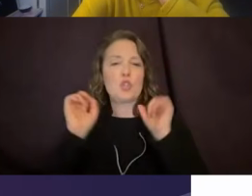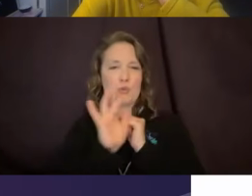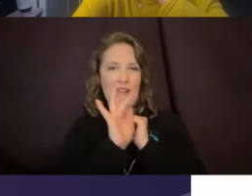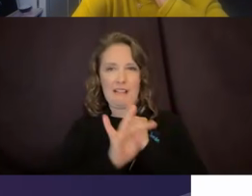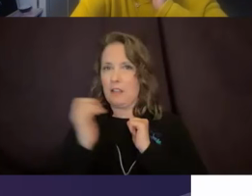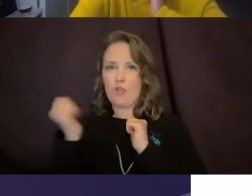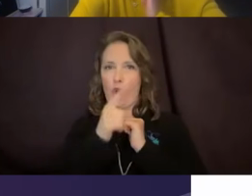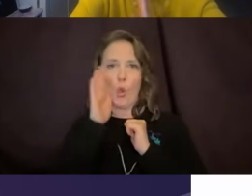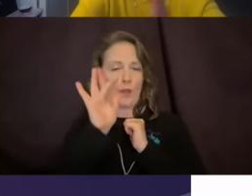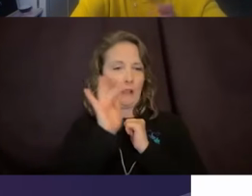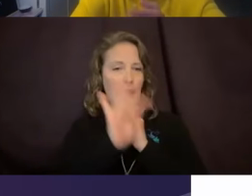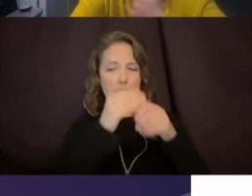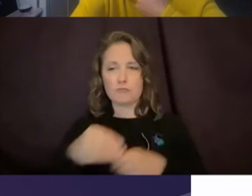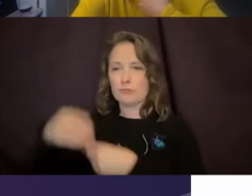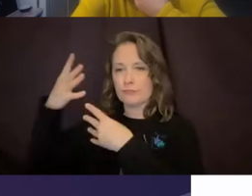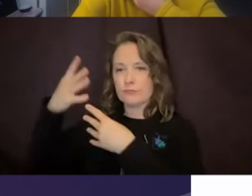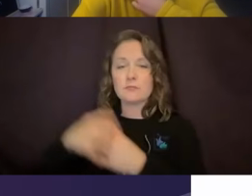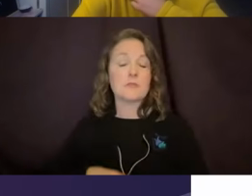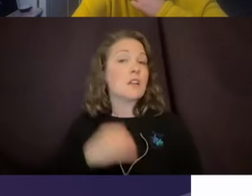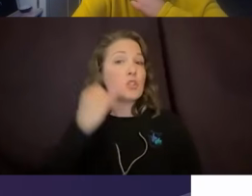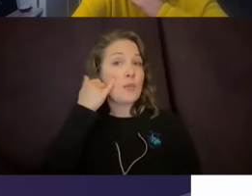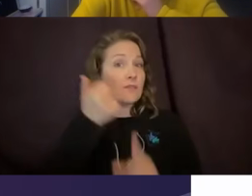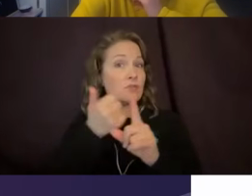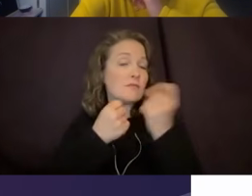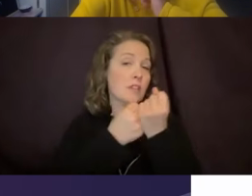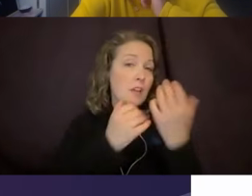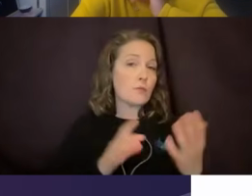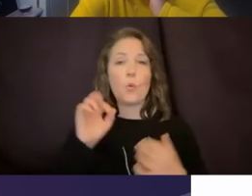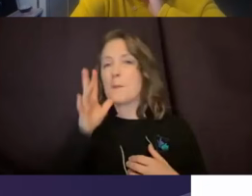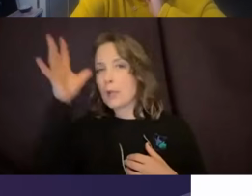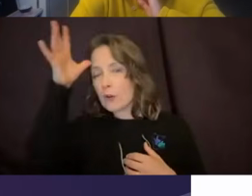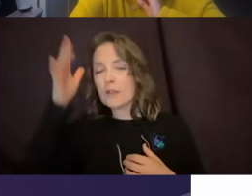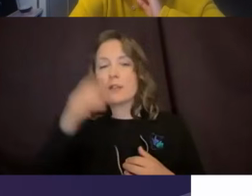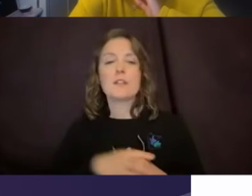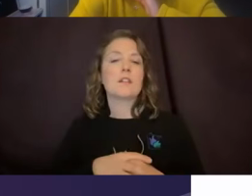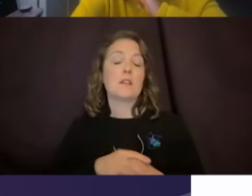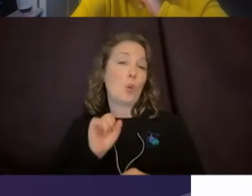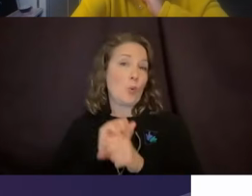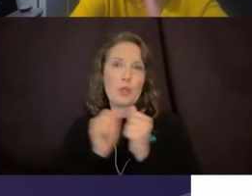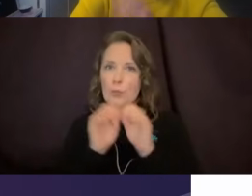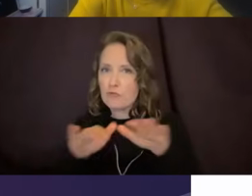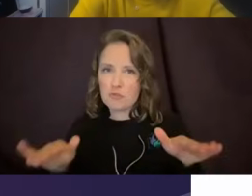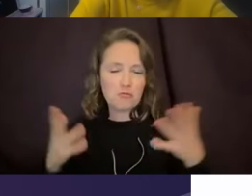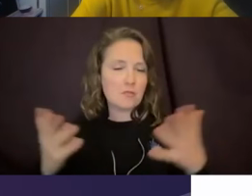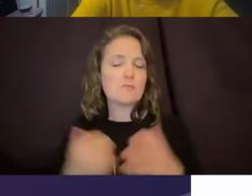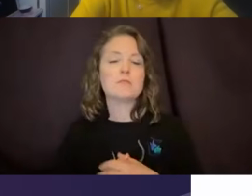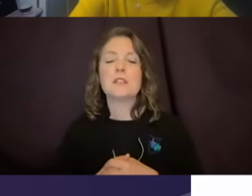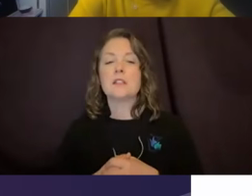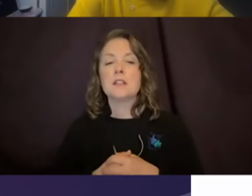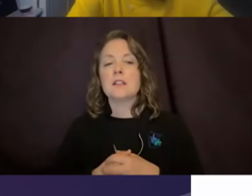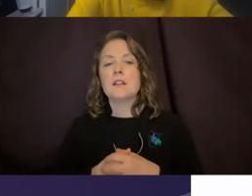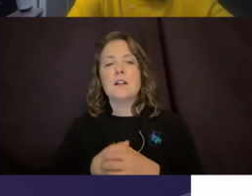But if you are an advocate or even a parent yourself, or working with children in any capacity, kind of integrating